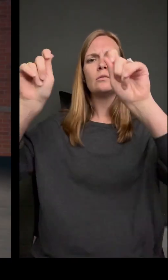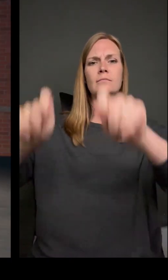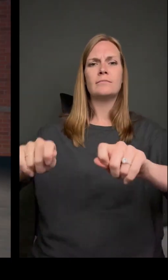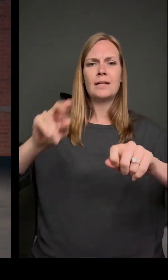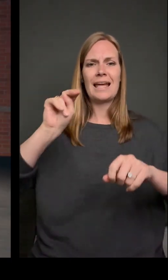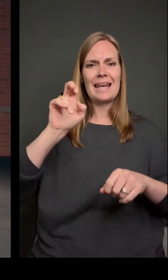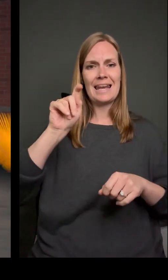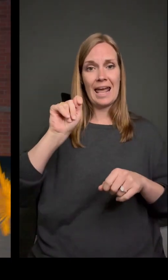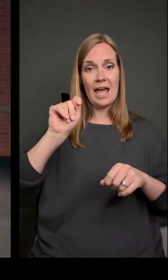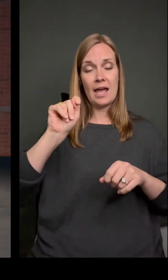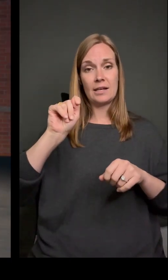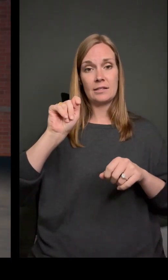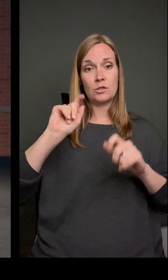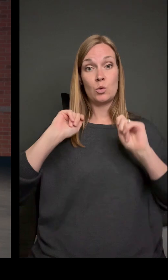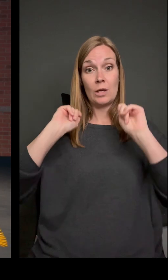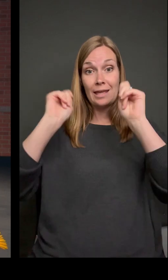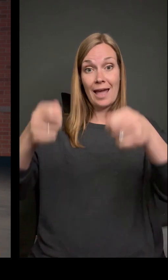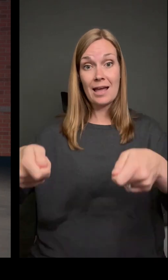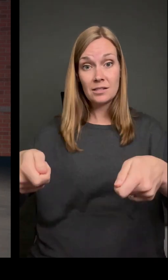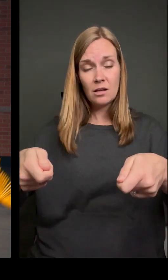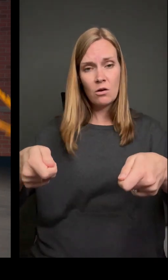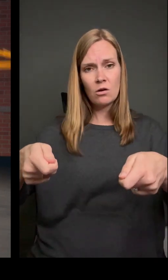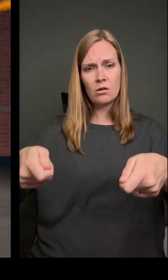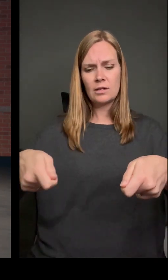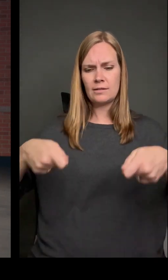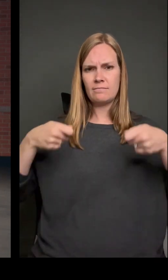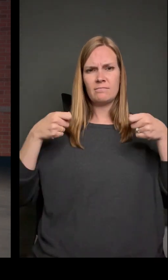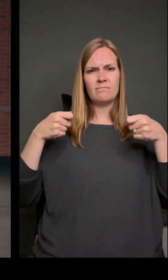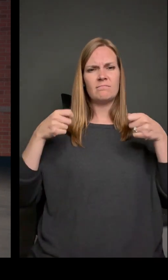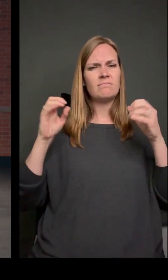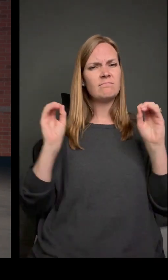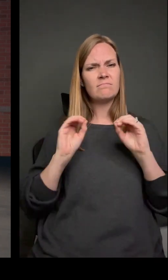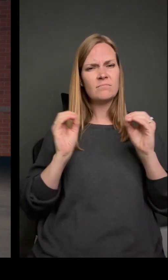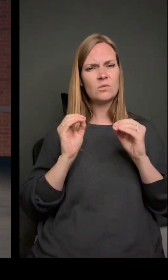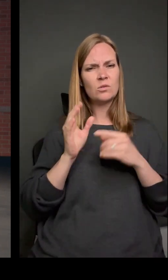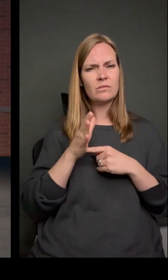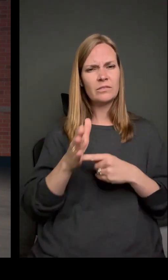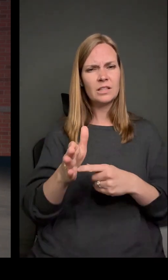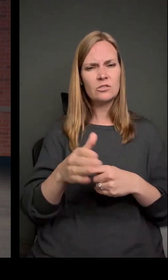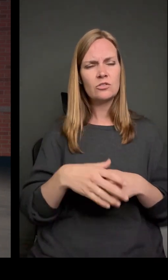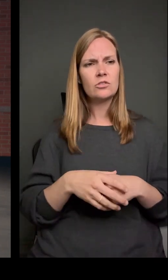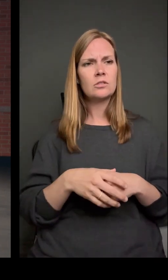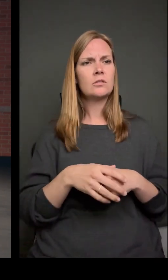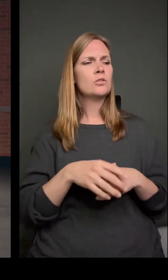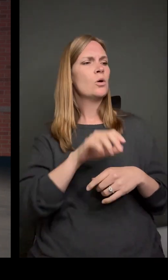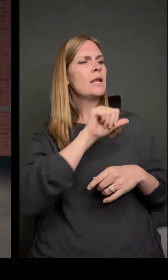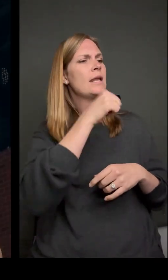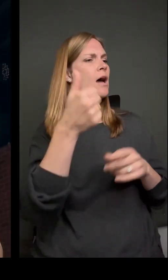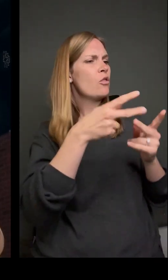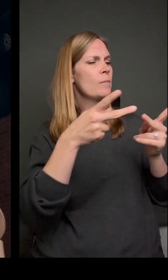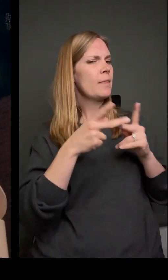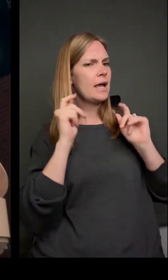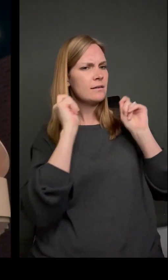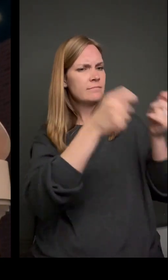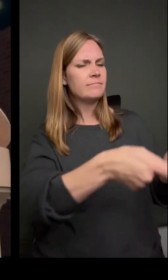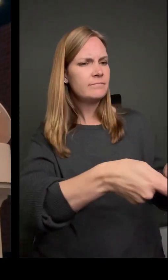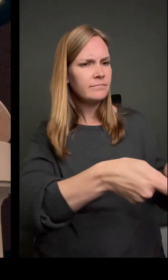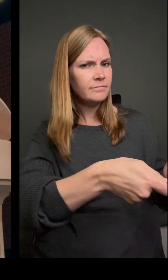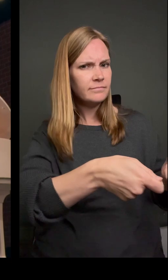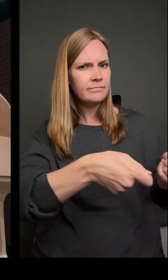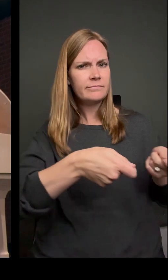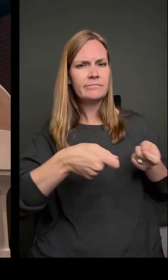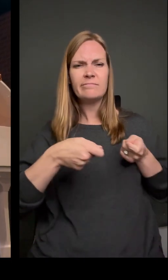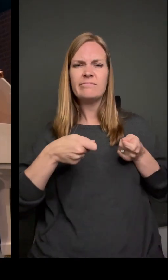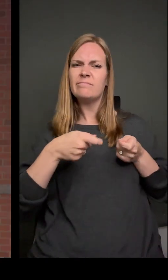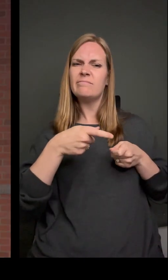found a spot, he cast it out, it came back empty. He found another spot, and he cast it out again. Again, it came